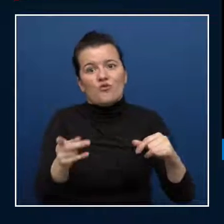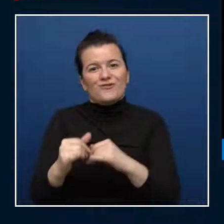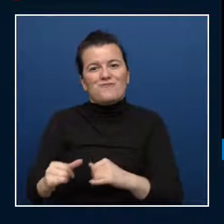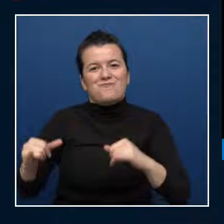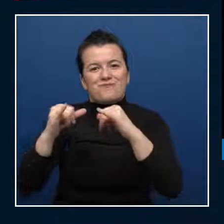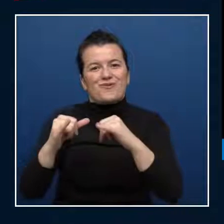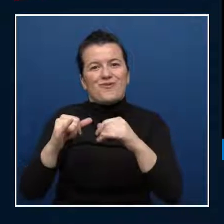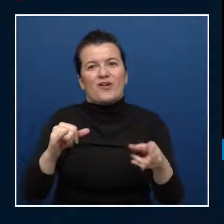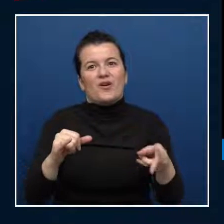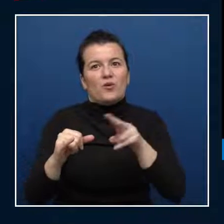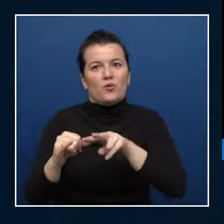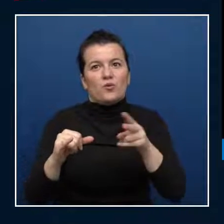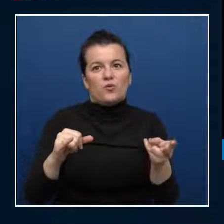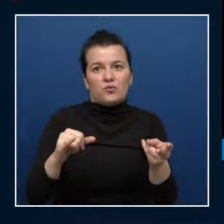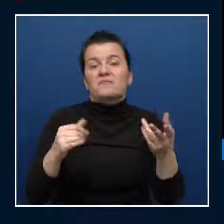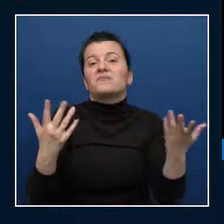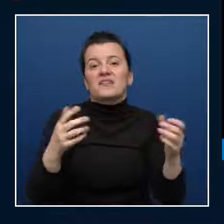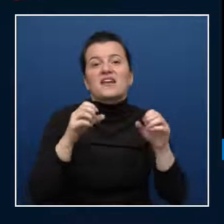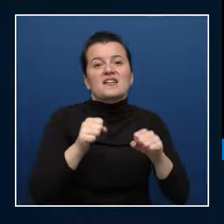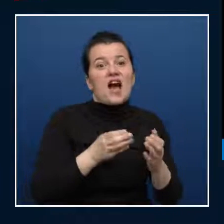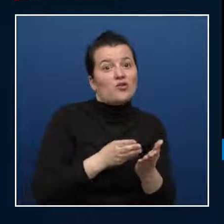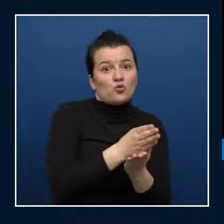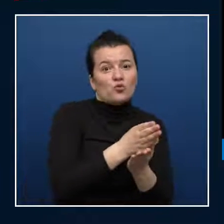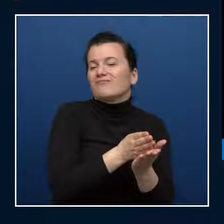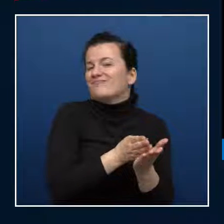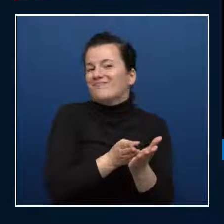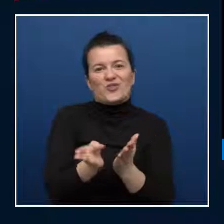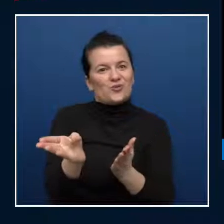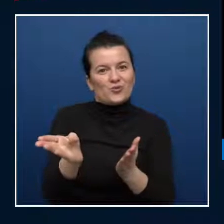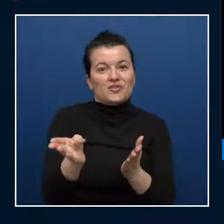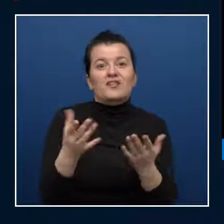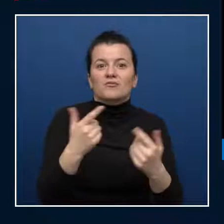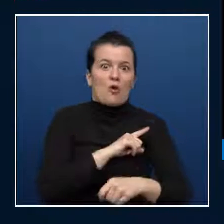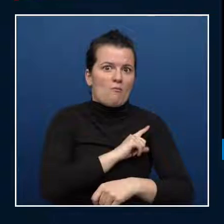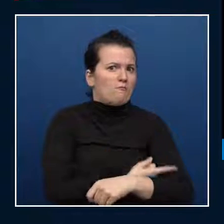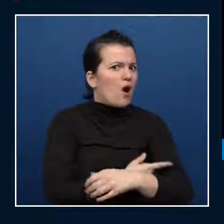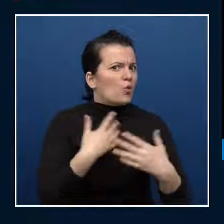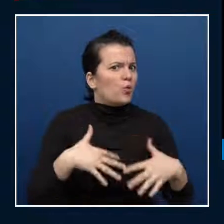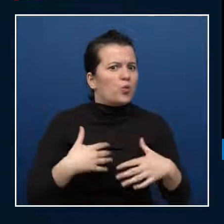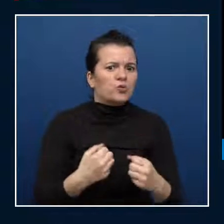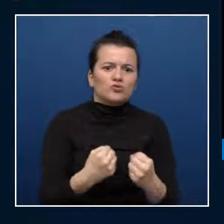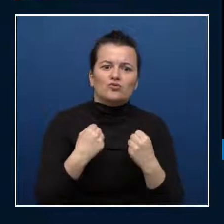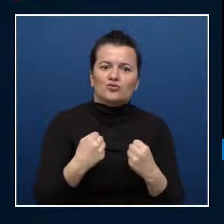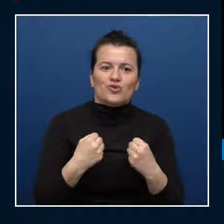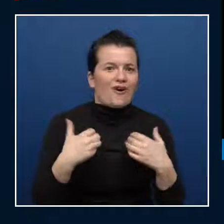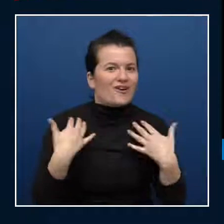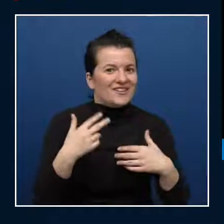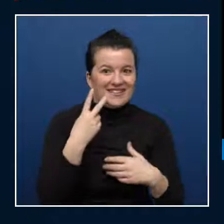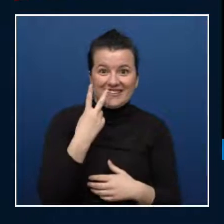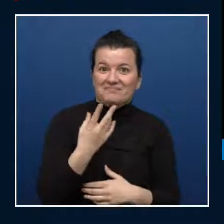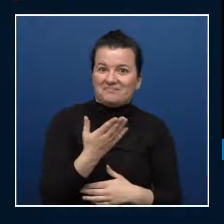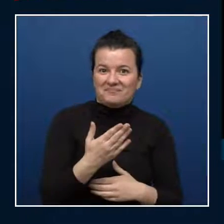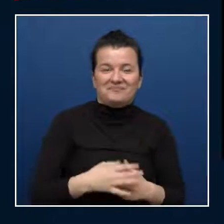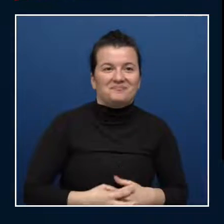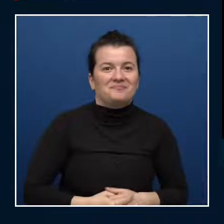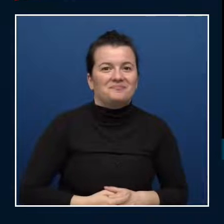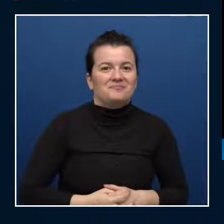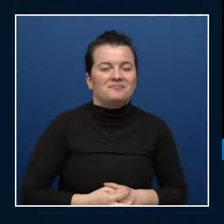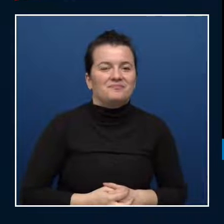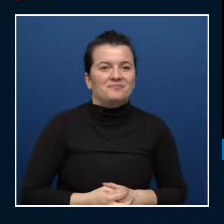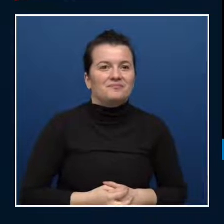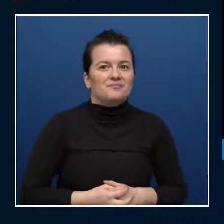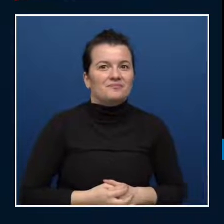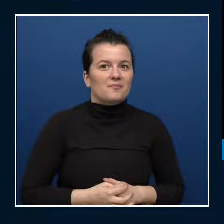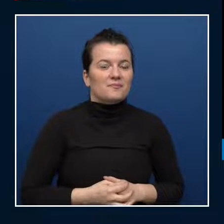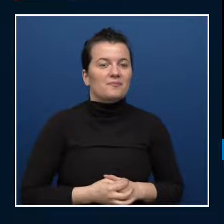the routing that can be done, but it shows you the power that the application gateway actually have. Now, another